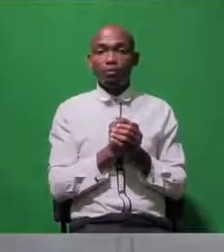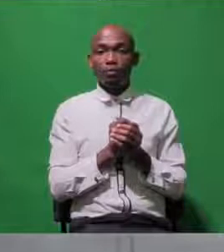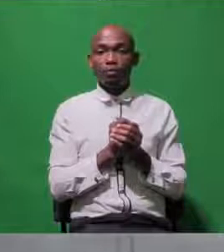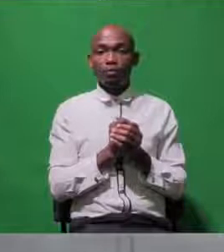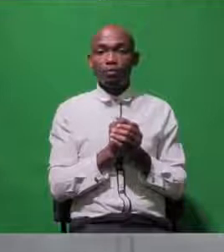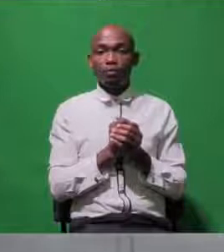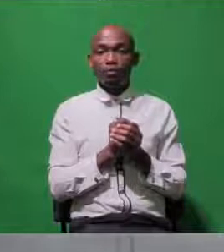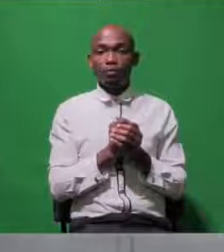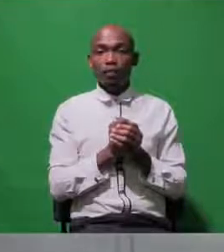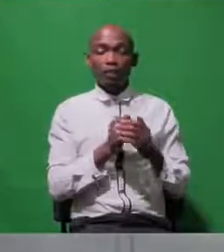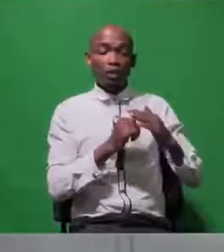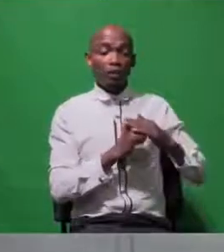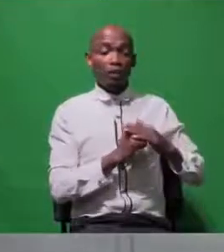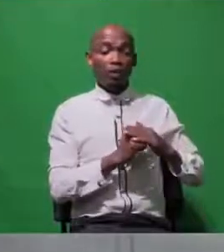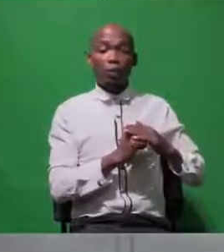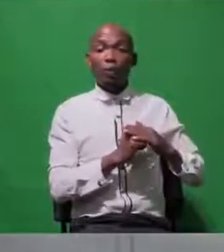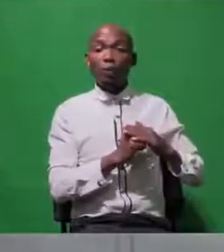the welfare